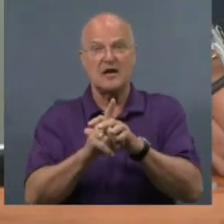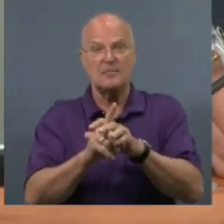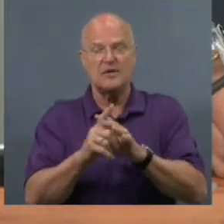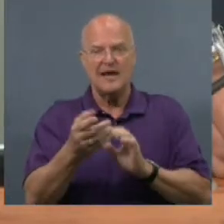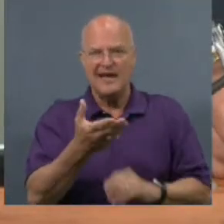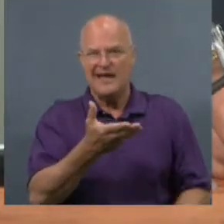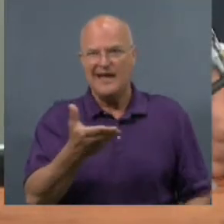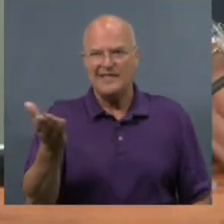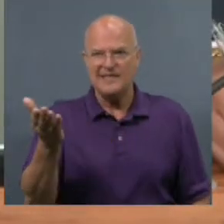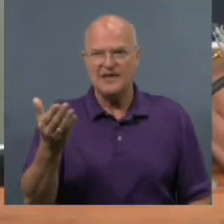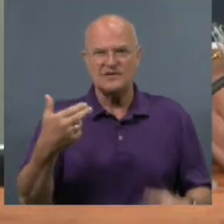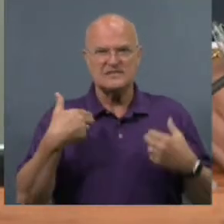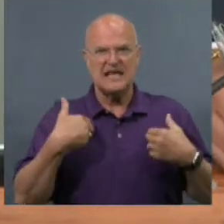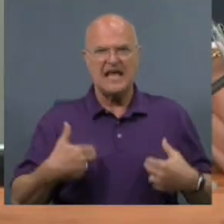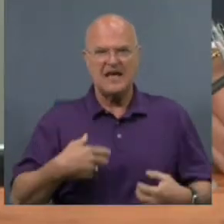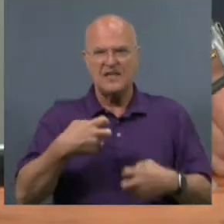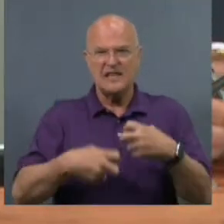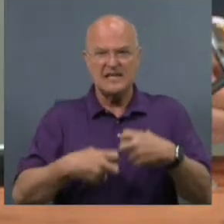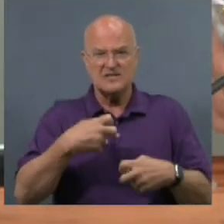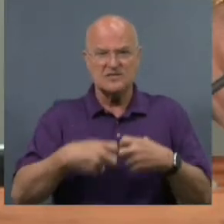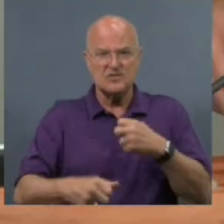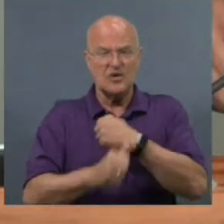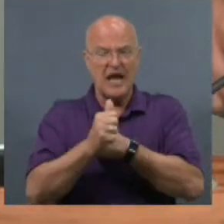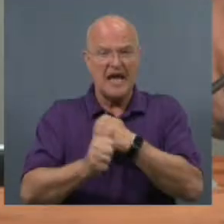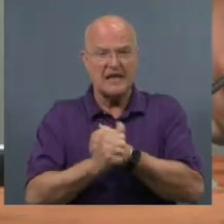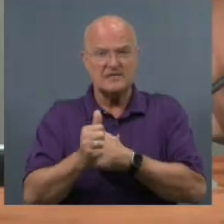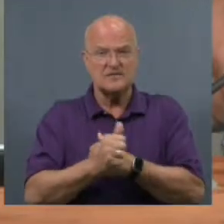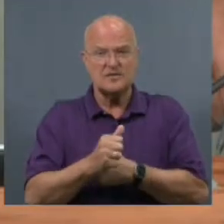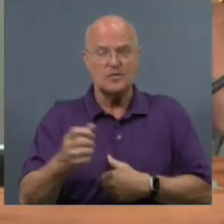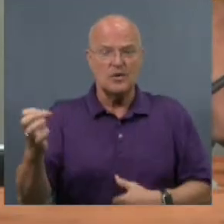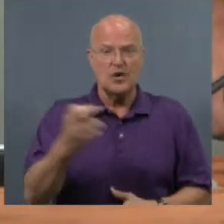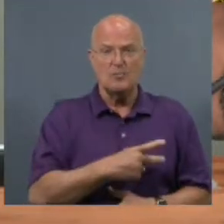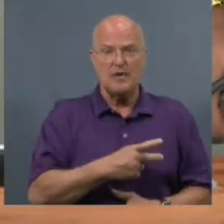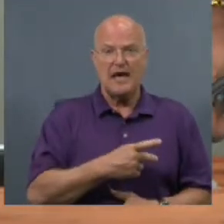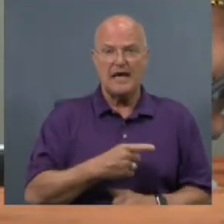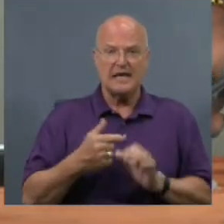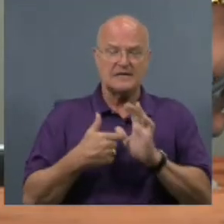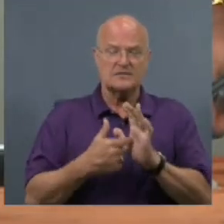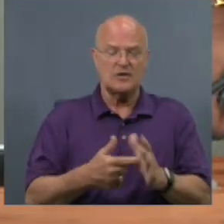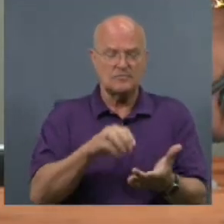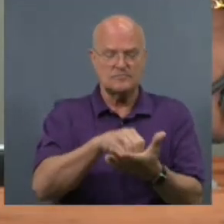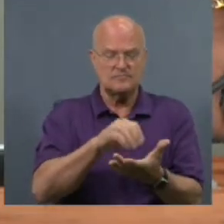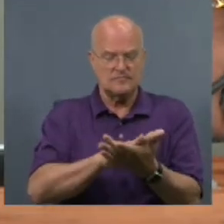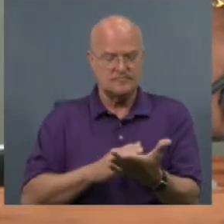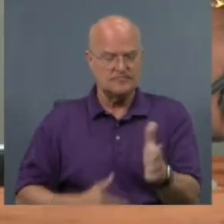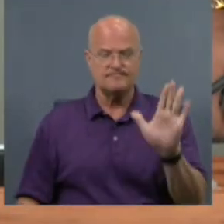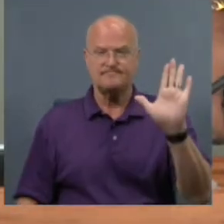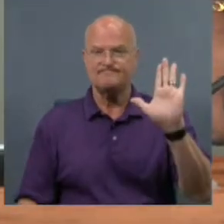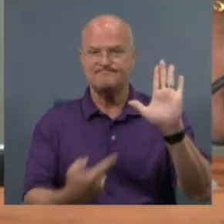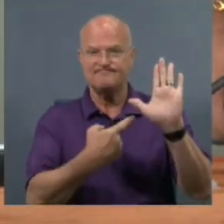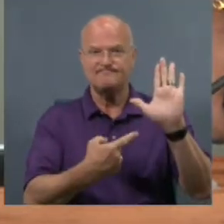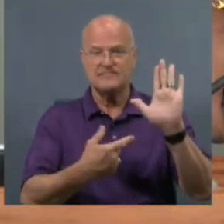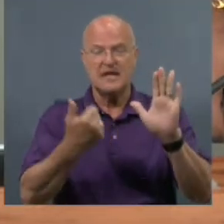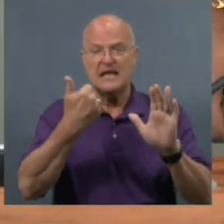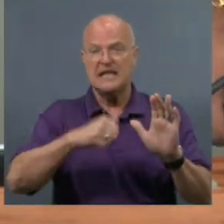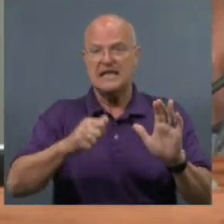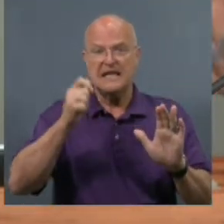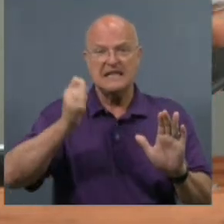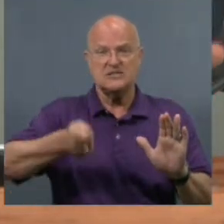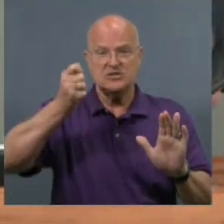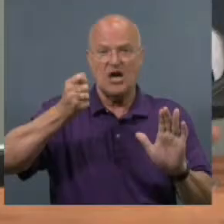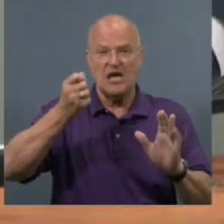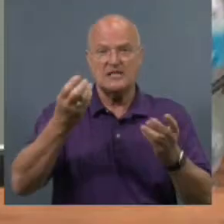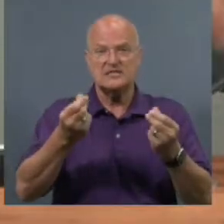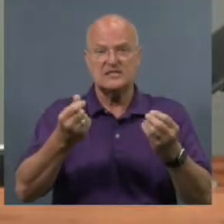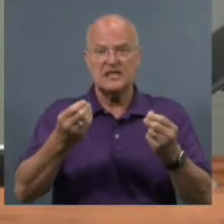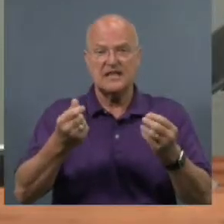it a health issue or hazardous, we can always go back and reflect to documentation, and any judge in the land will,